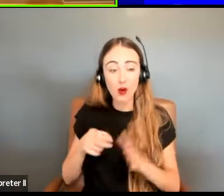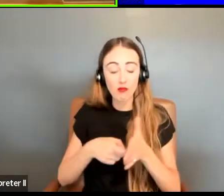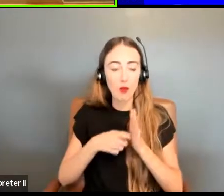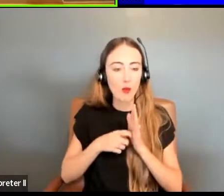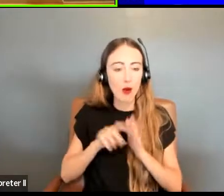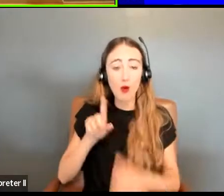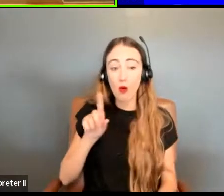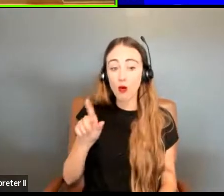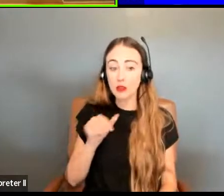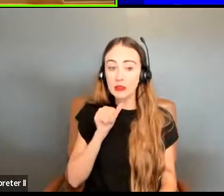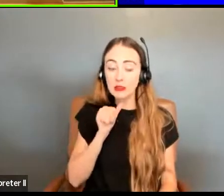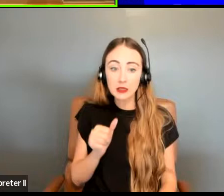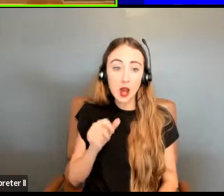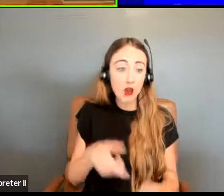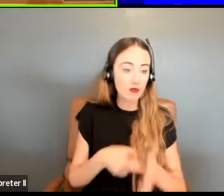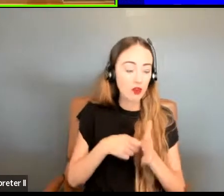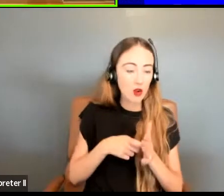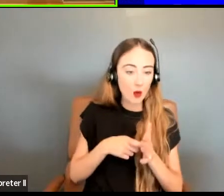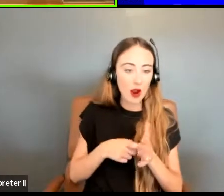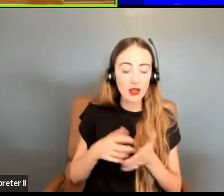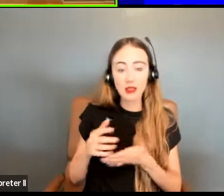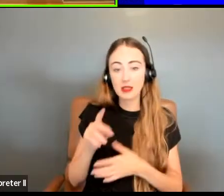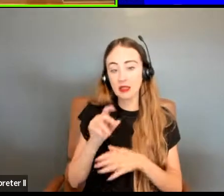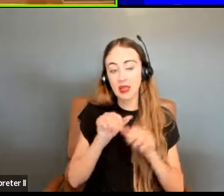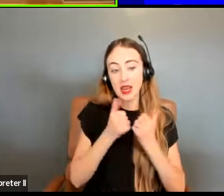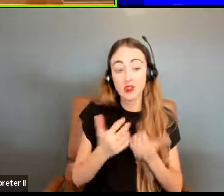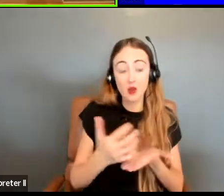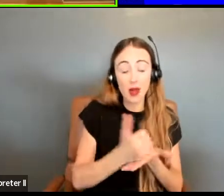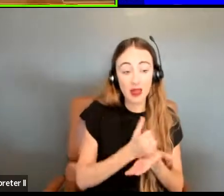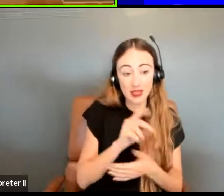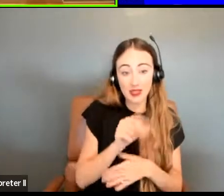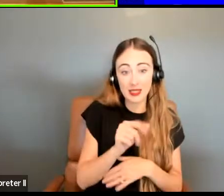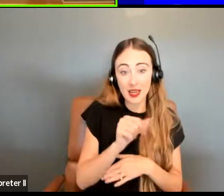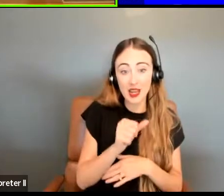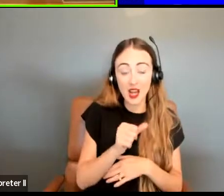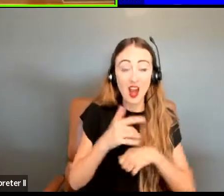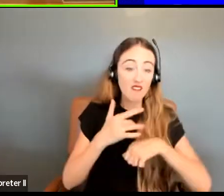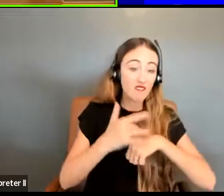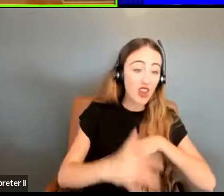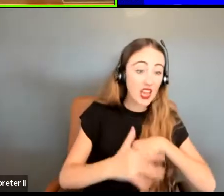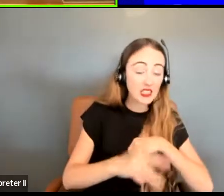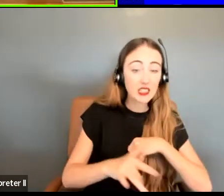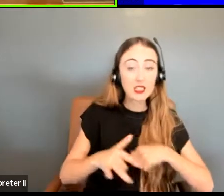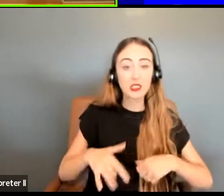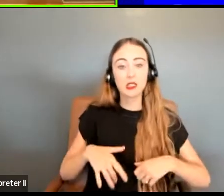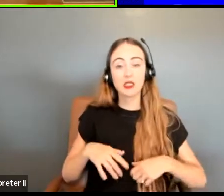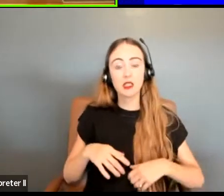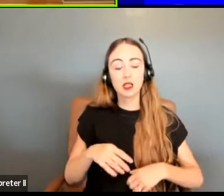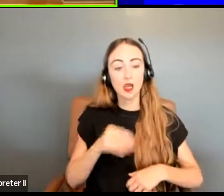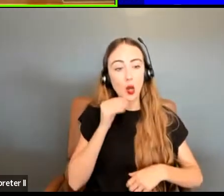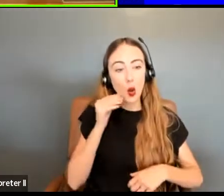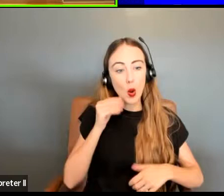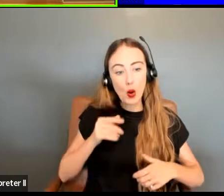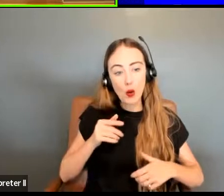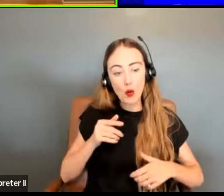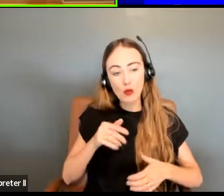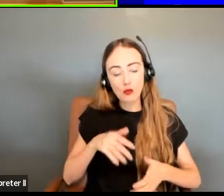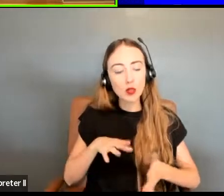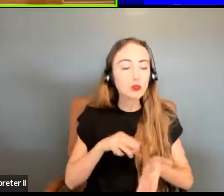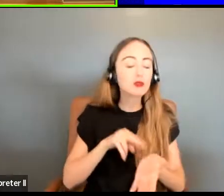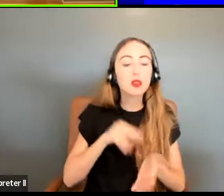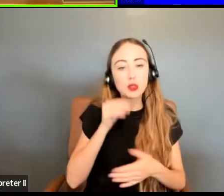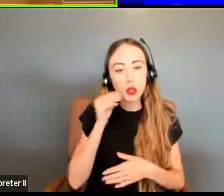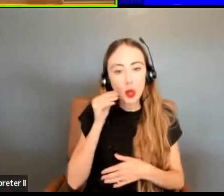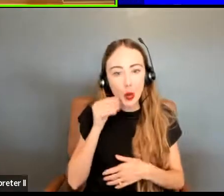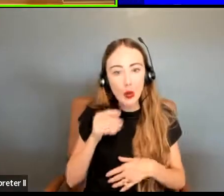of requiring the agency to collect data on vacancies in assisted living and nursing home facilities at the